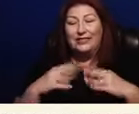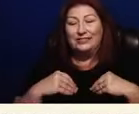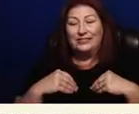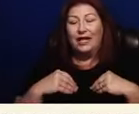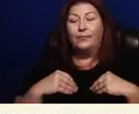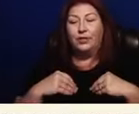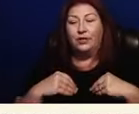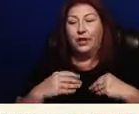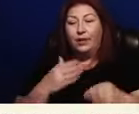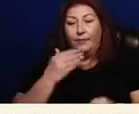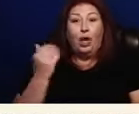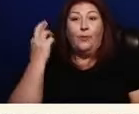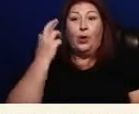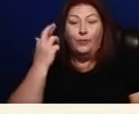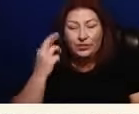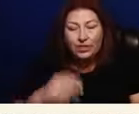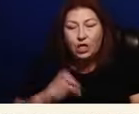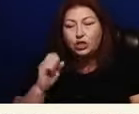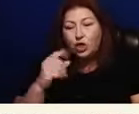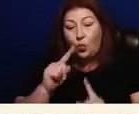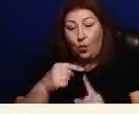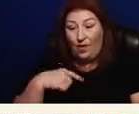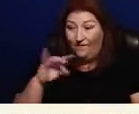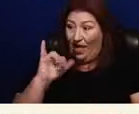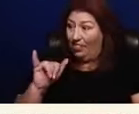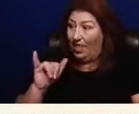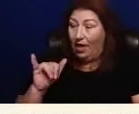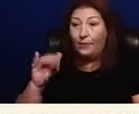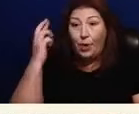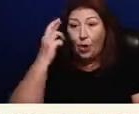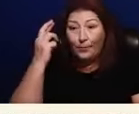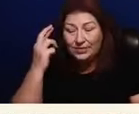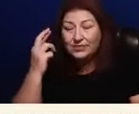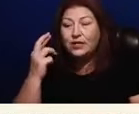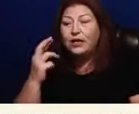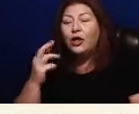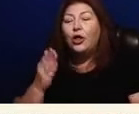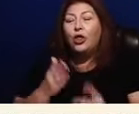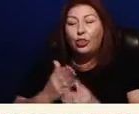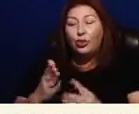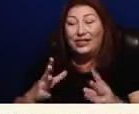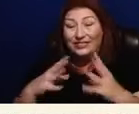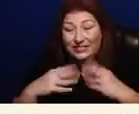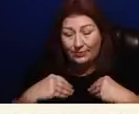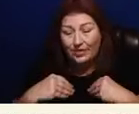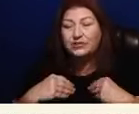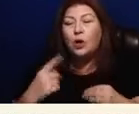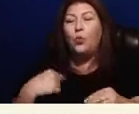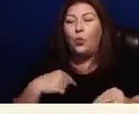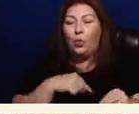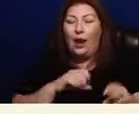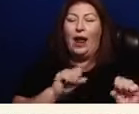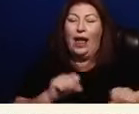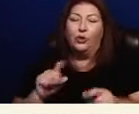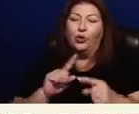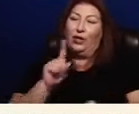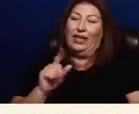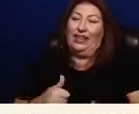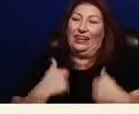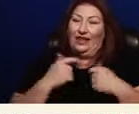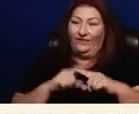purpose. Okay. So when we find that greater purpose, then through acceptance, then we're able to really live